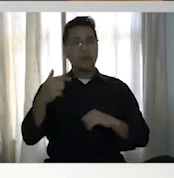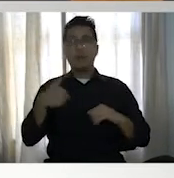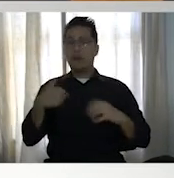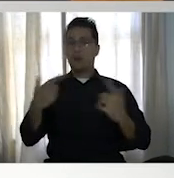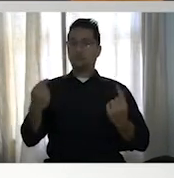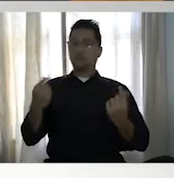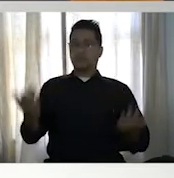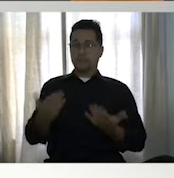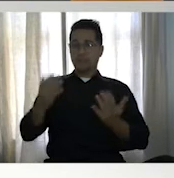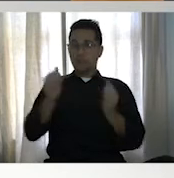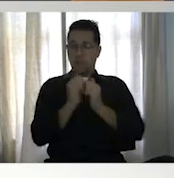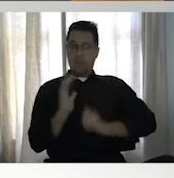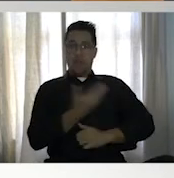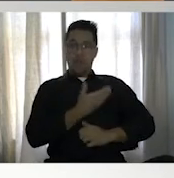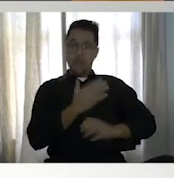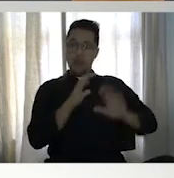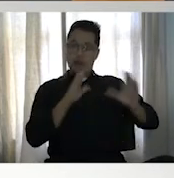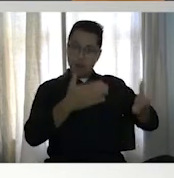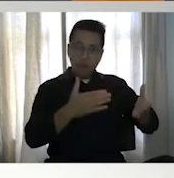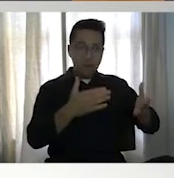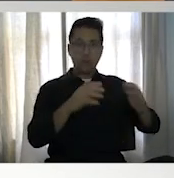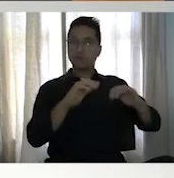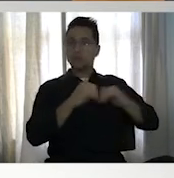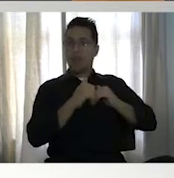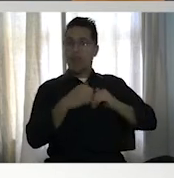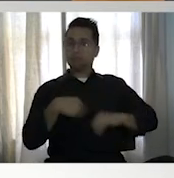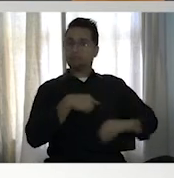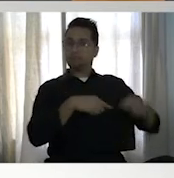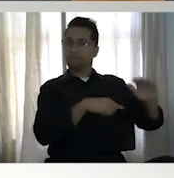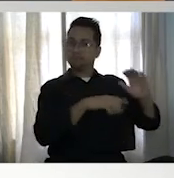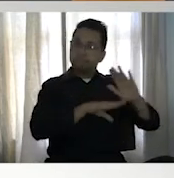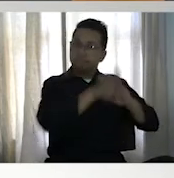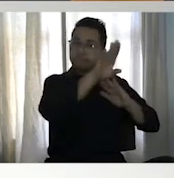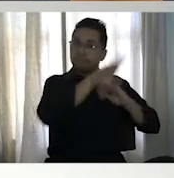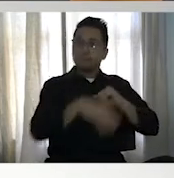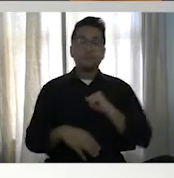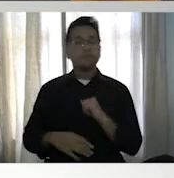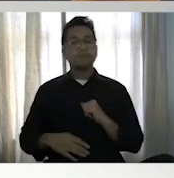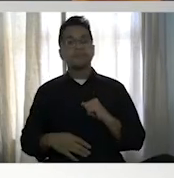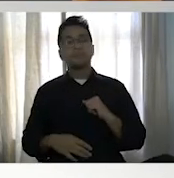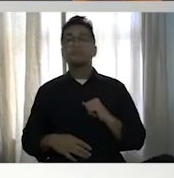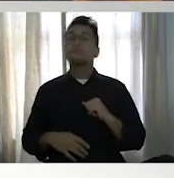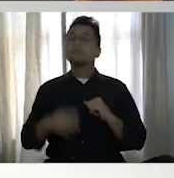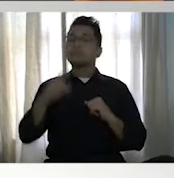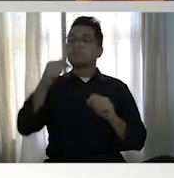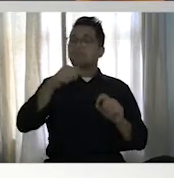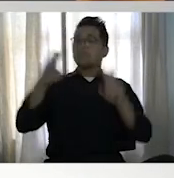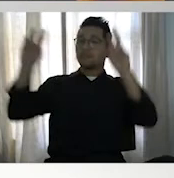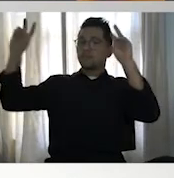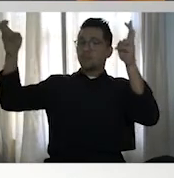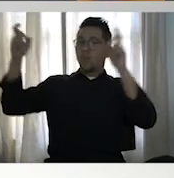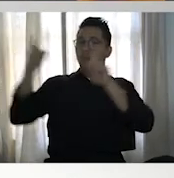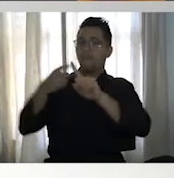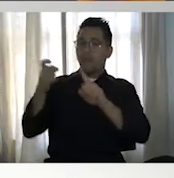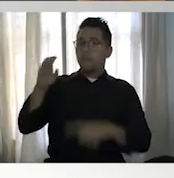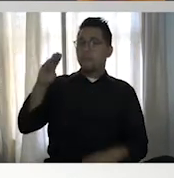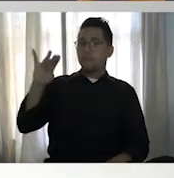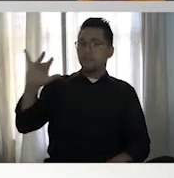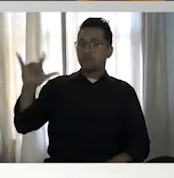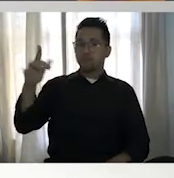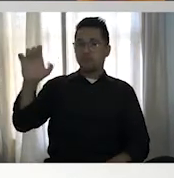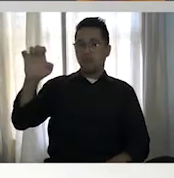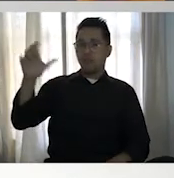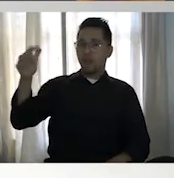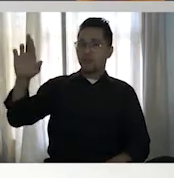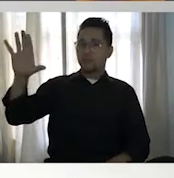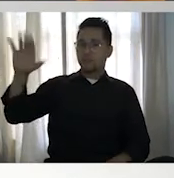make it successful. And before we get our actual start, this is a quote from Michelle Garcia Winner